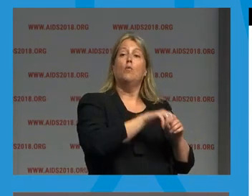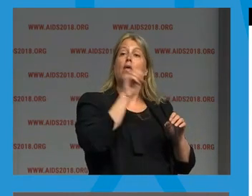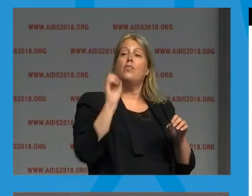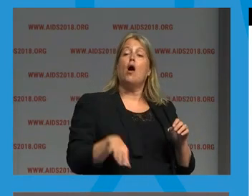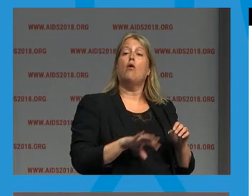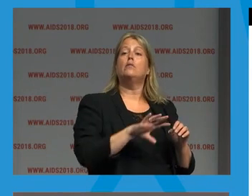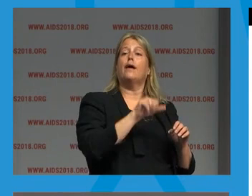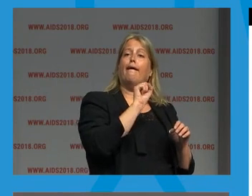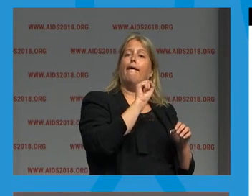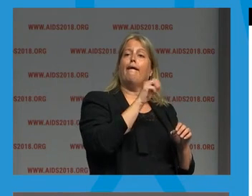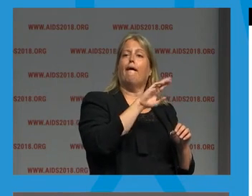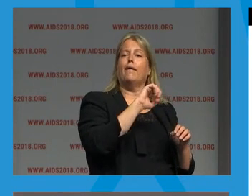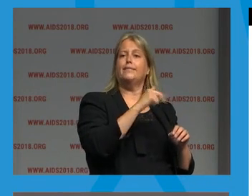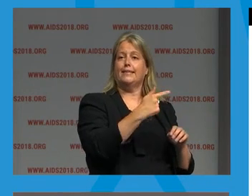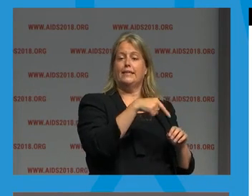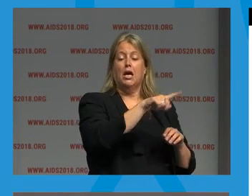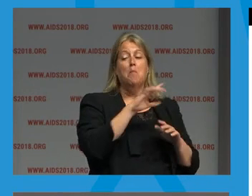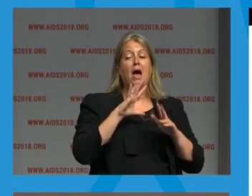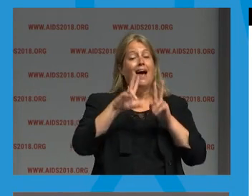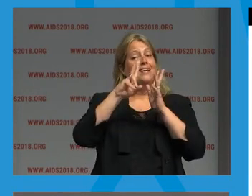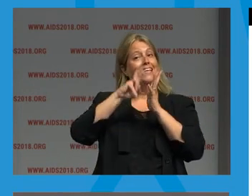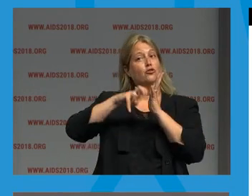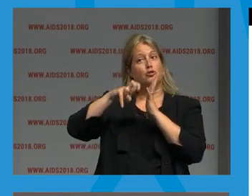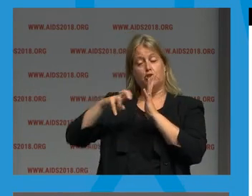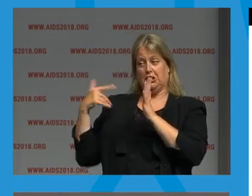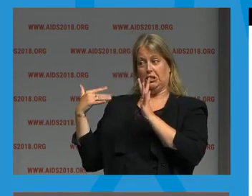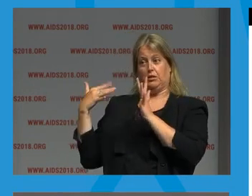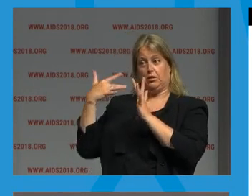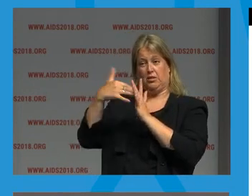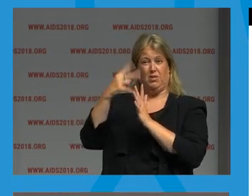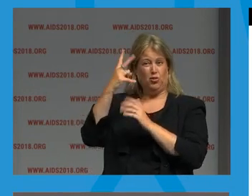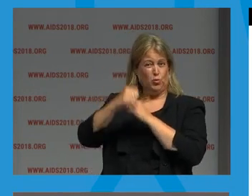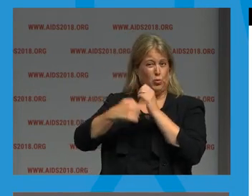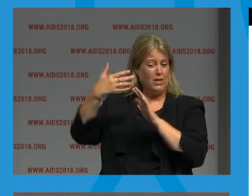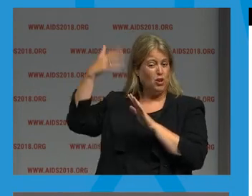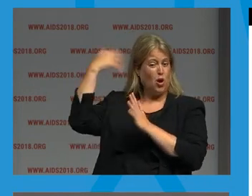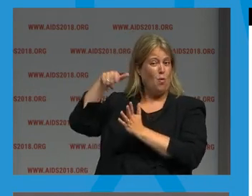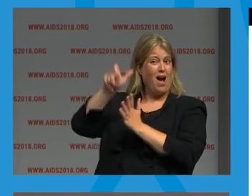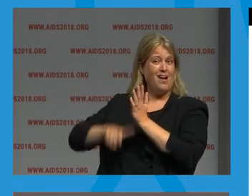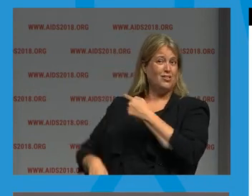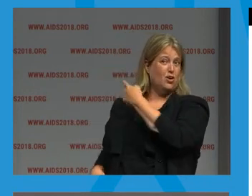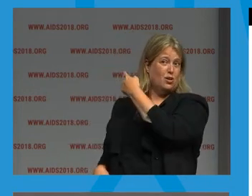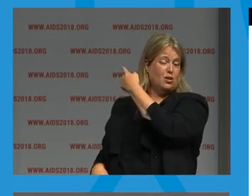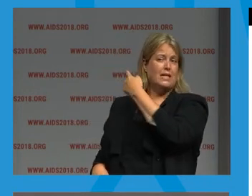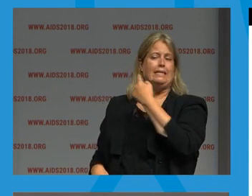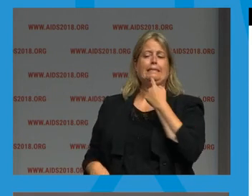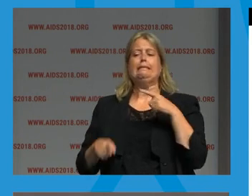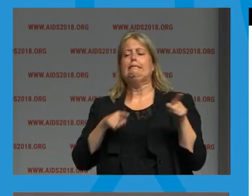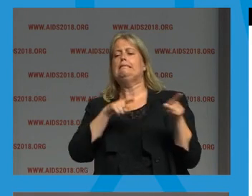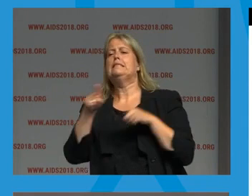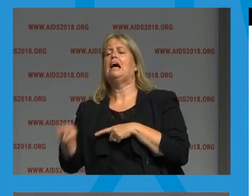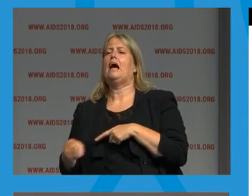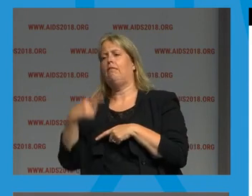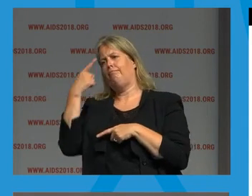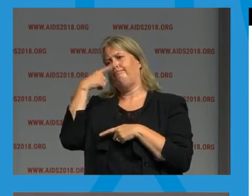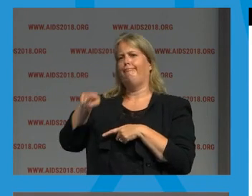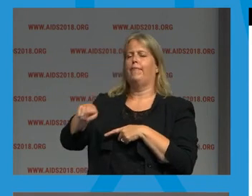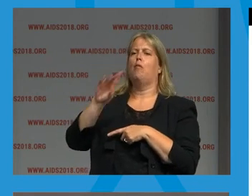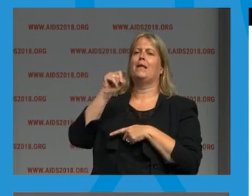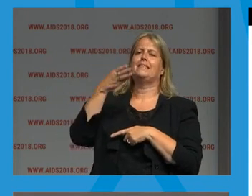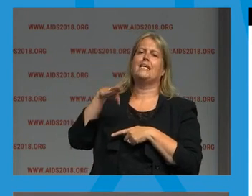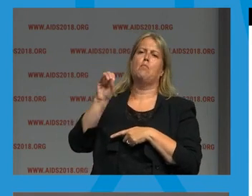Unfortunately, if one looks at the literature as reviewed in this article from 2 years ago, in placebo-controlled studies that